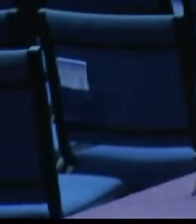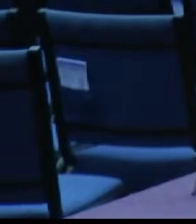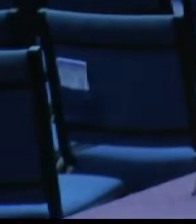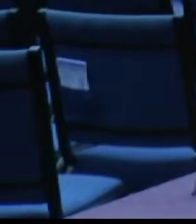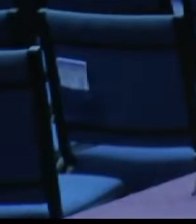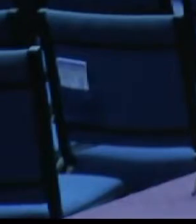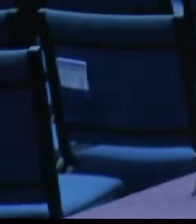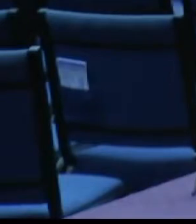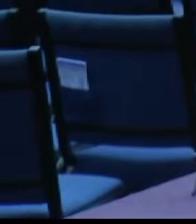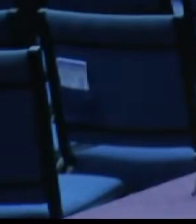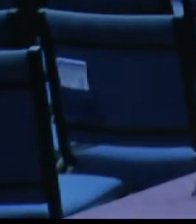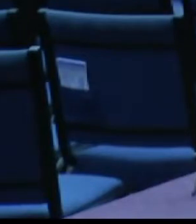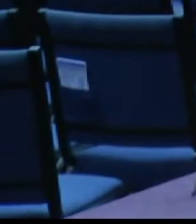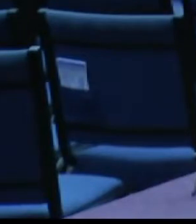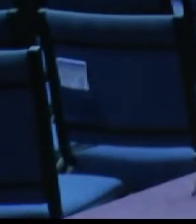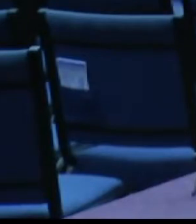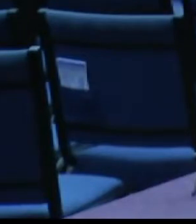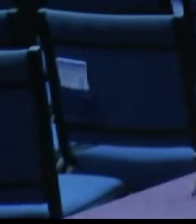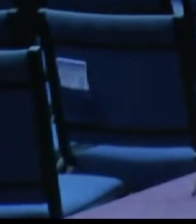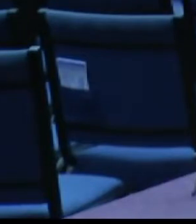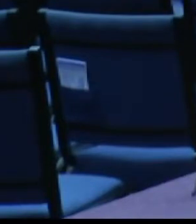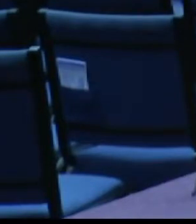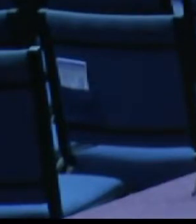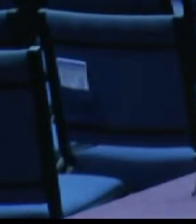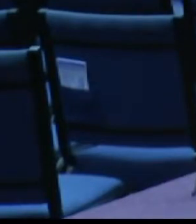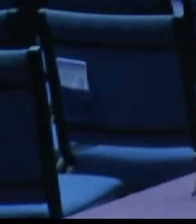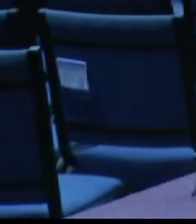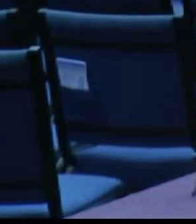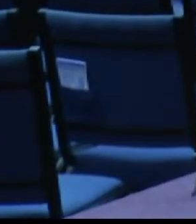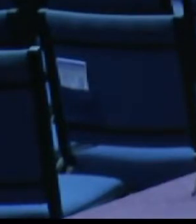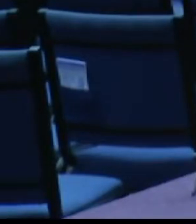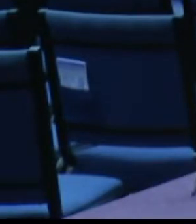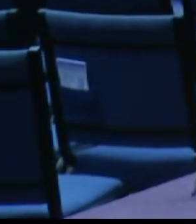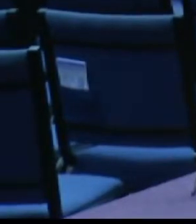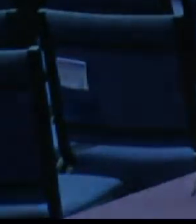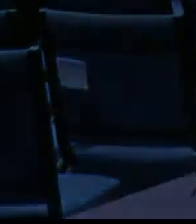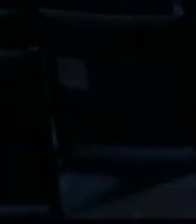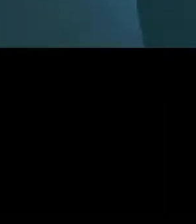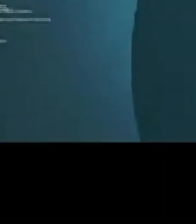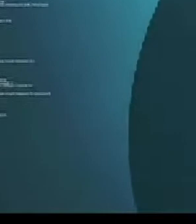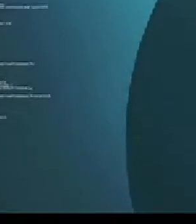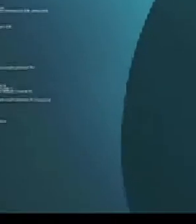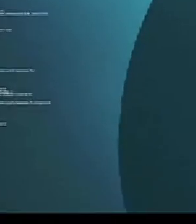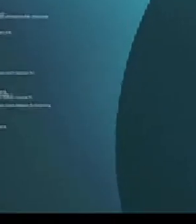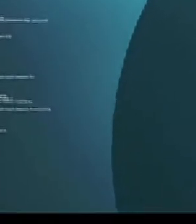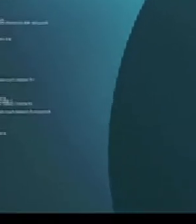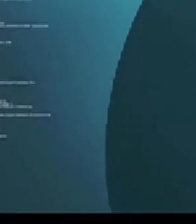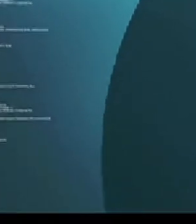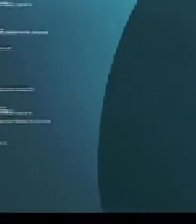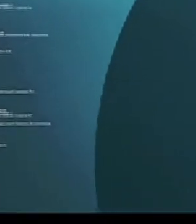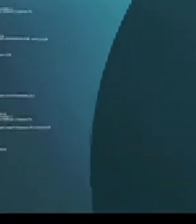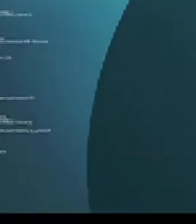We have the details of the first service coming up in the Bahamas tonight, the weekend edition.